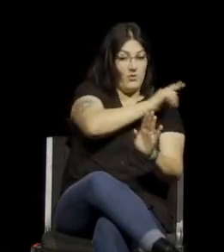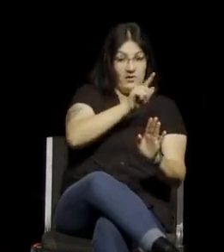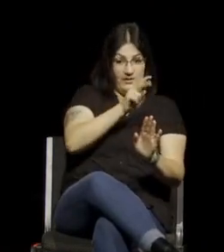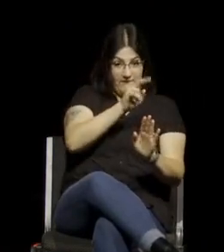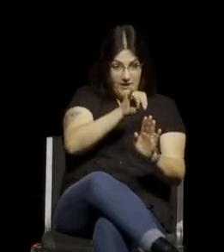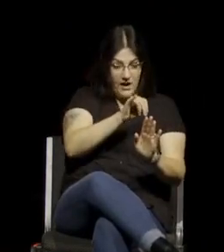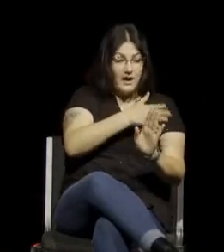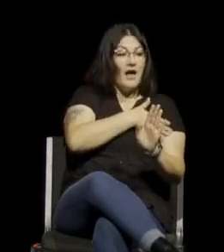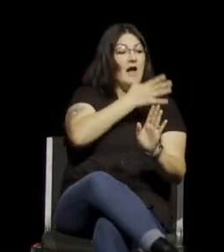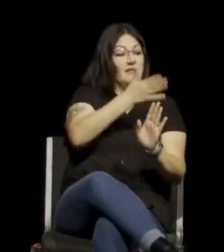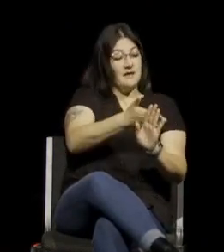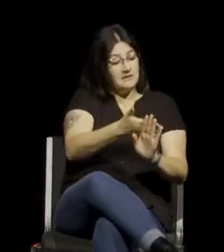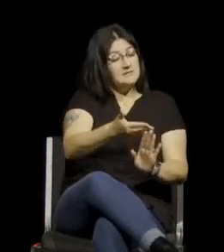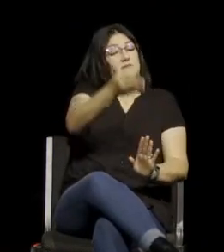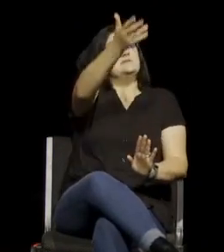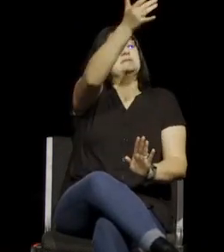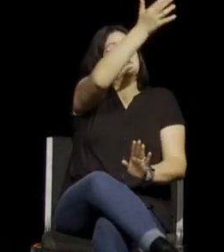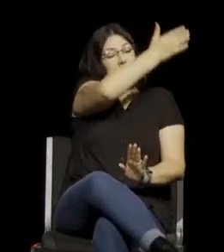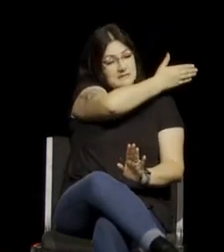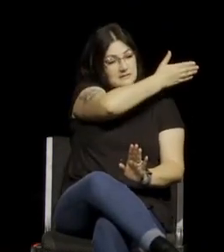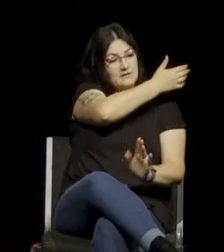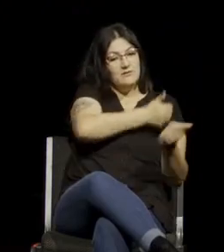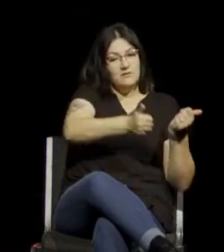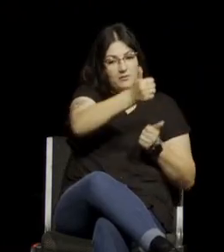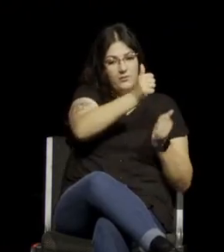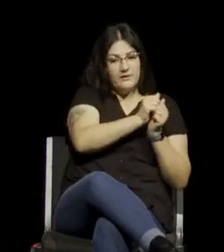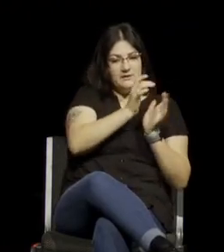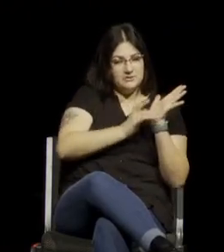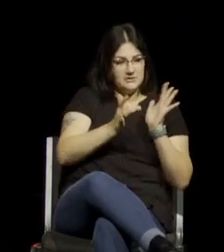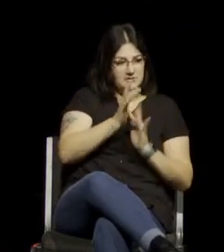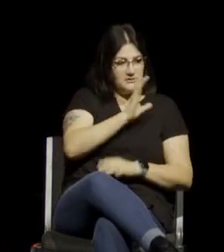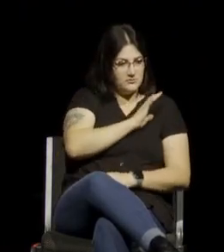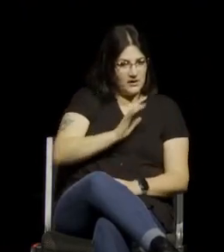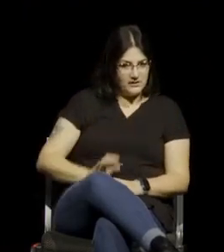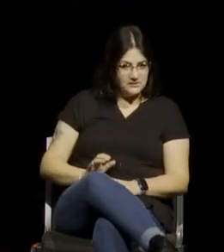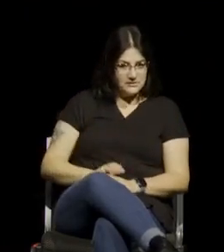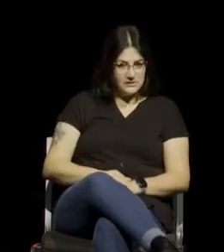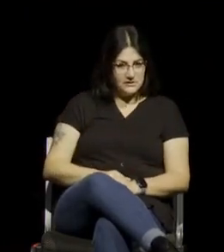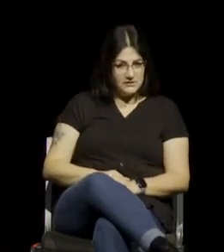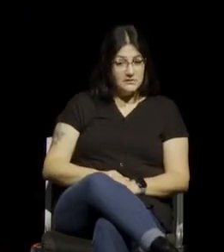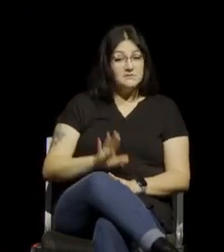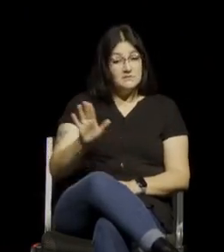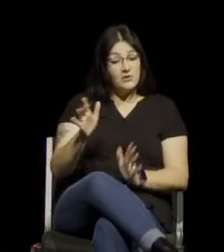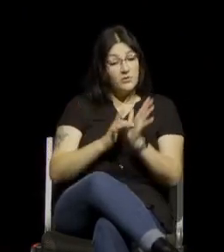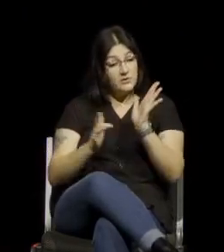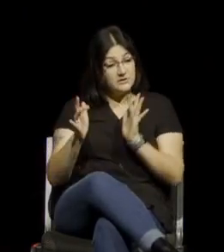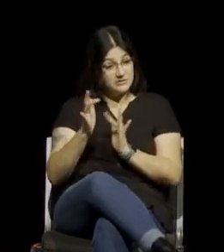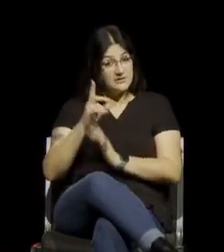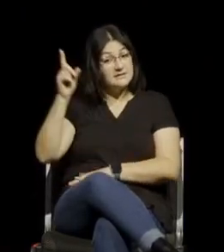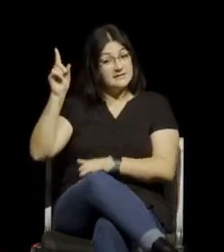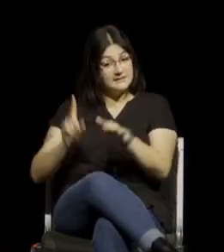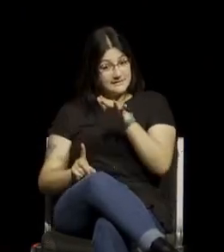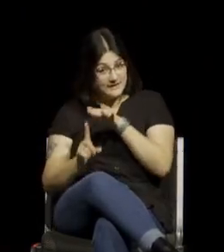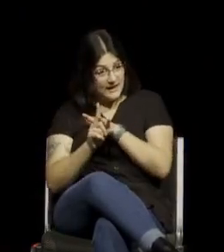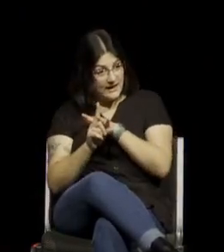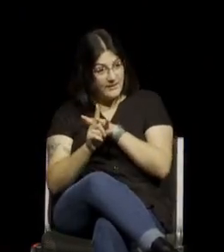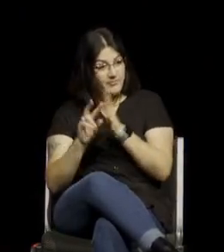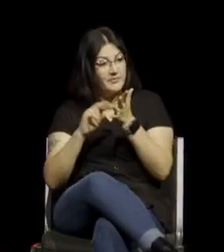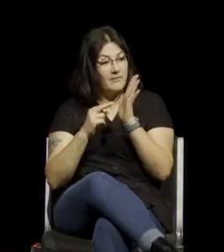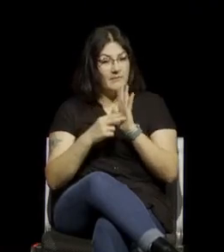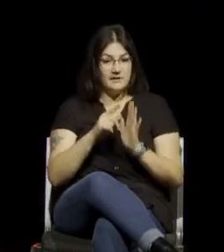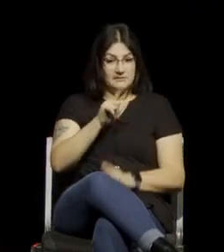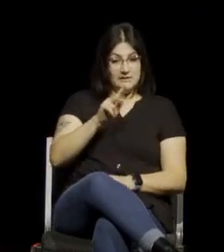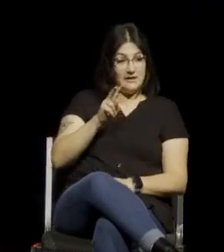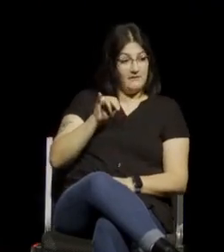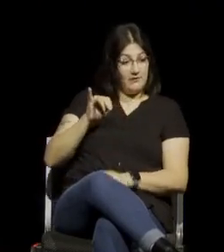and superseded it in Jesus Christ. So when Jesus came, the Levitical